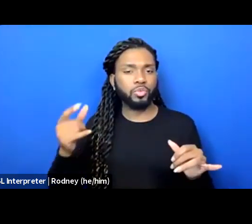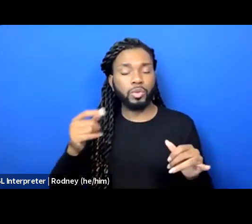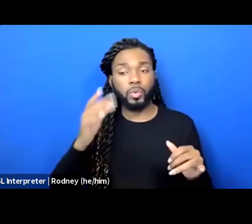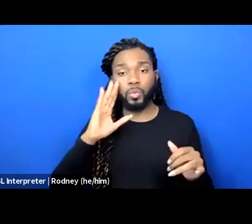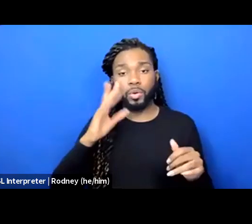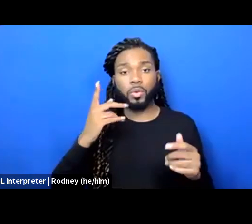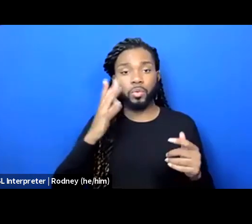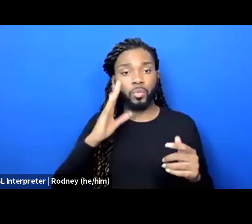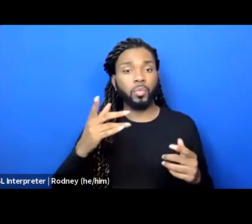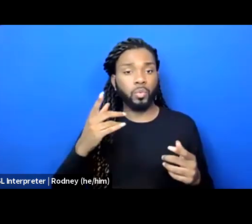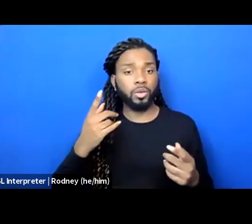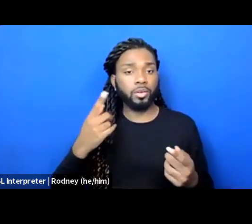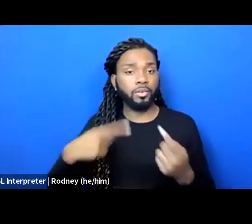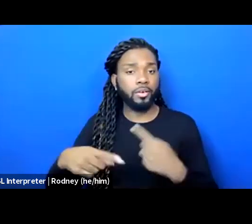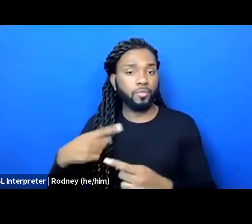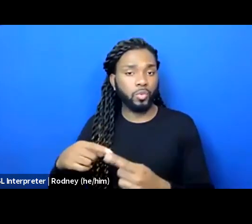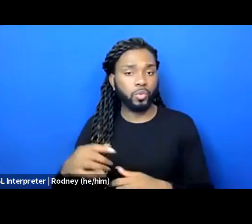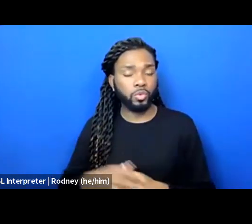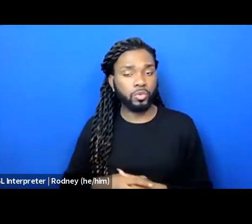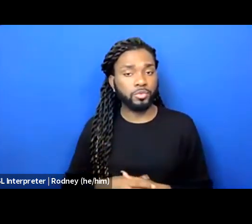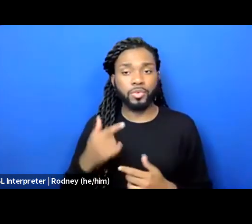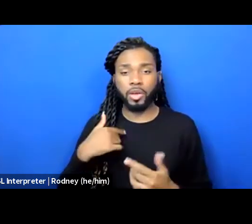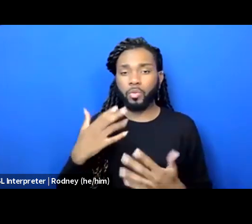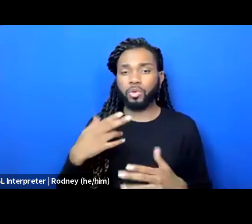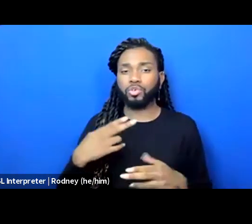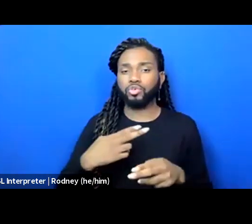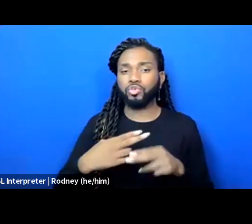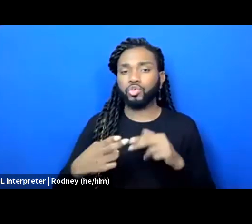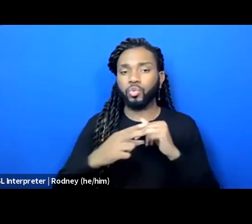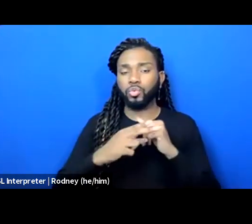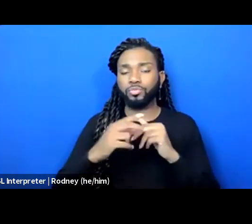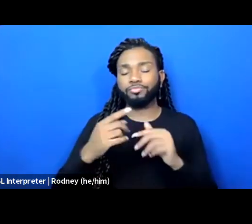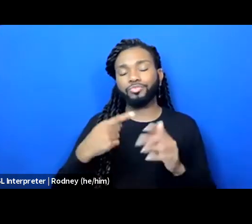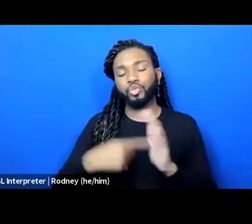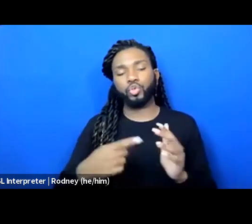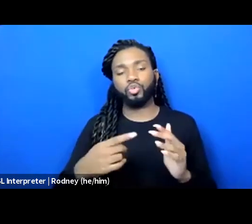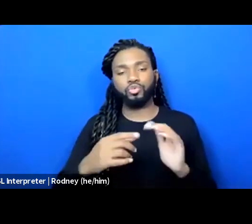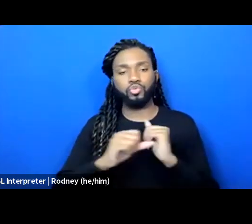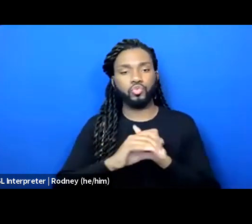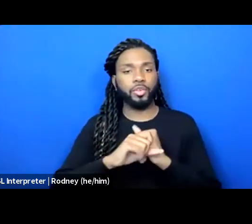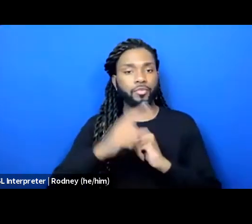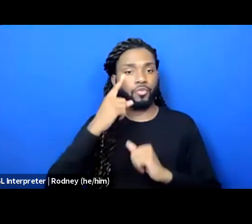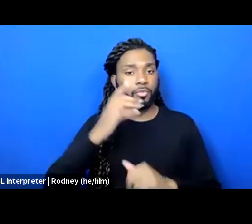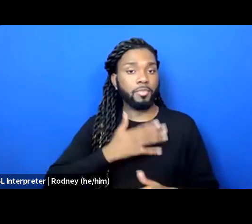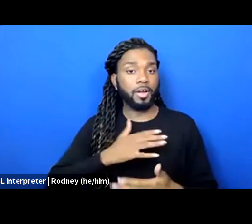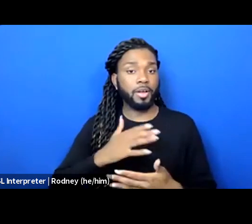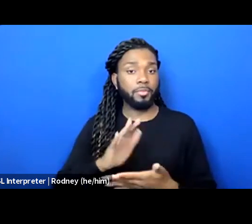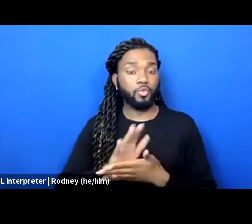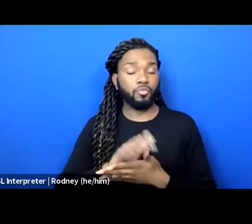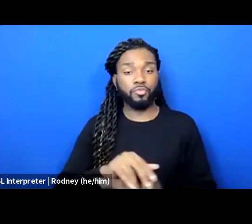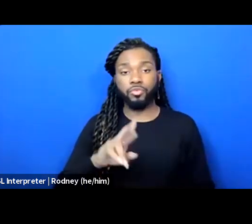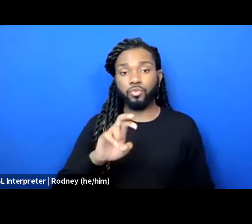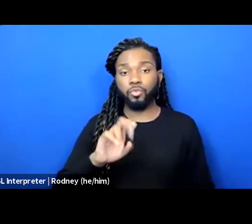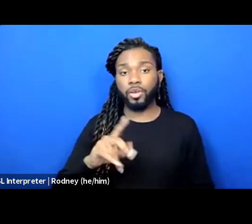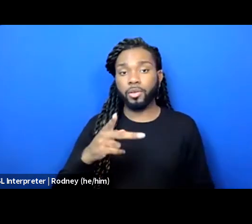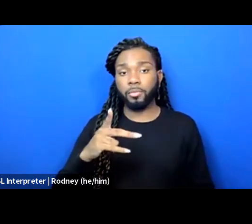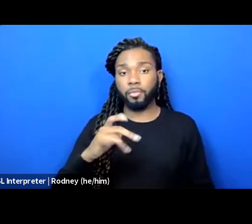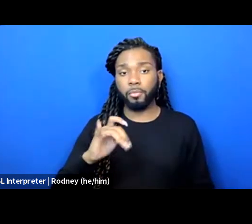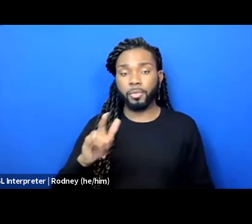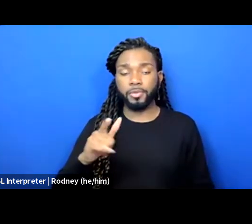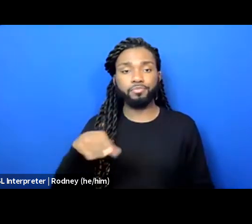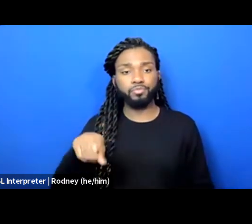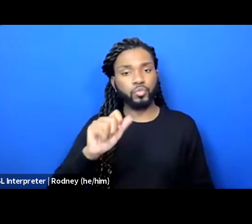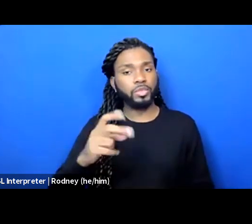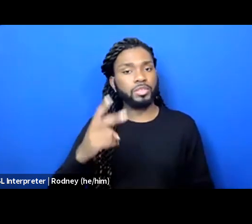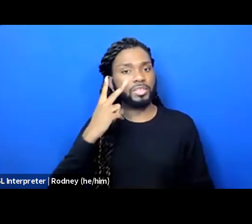unfold. And so I want to share the trailer for my movie, Red Pill, so that you can have a glimpse of how I've